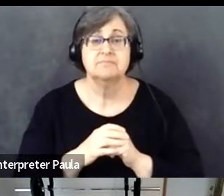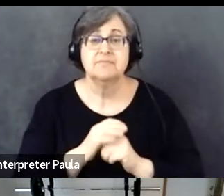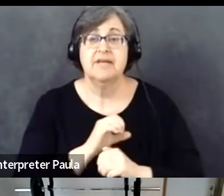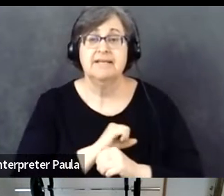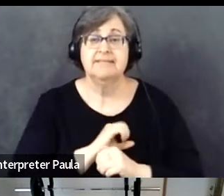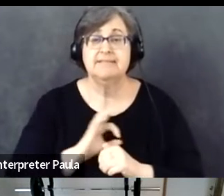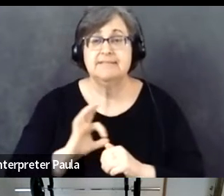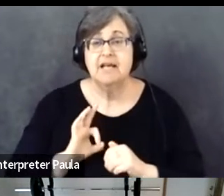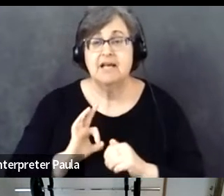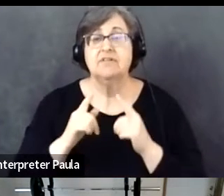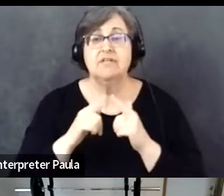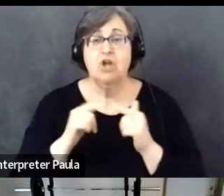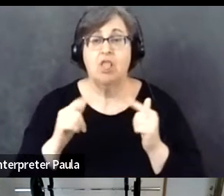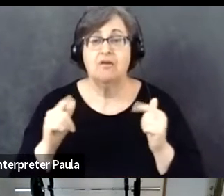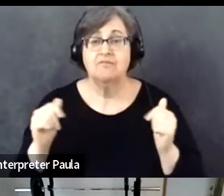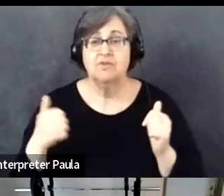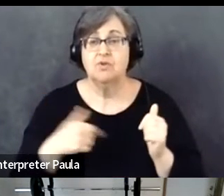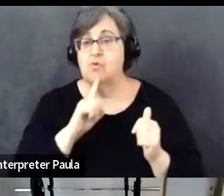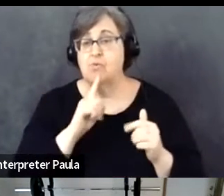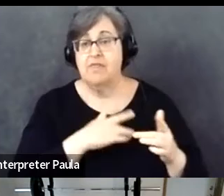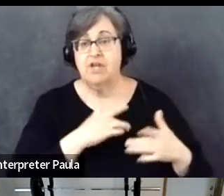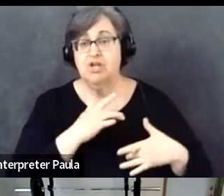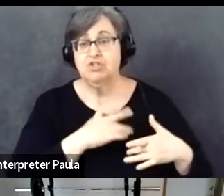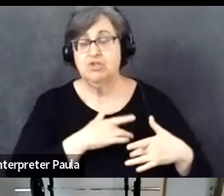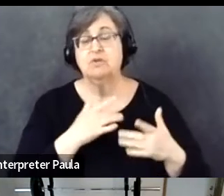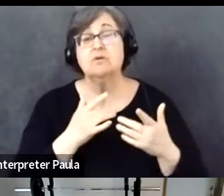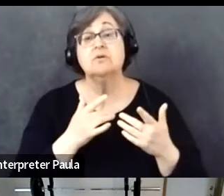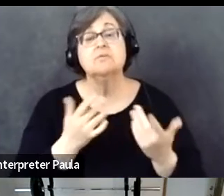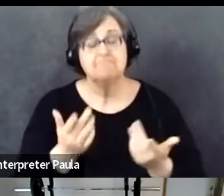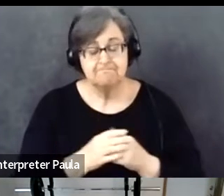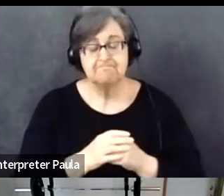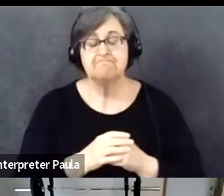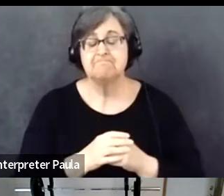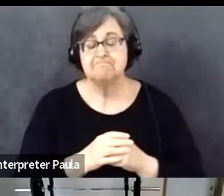staffing and all of that. We were really concerned. I would also mention